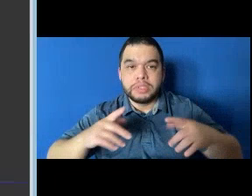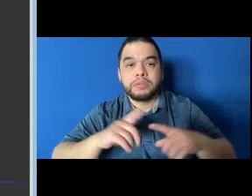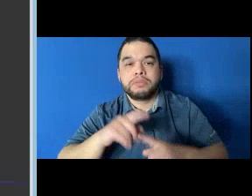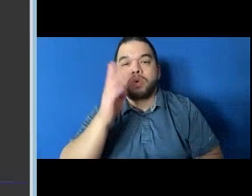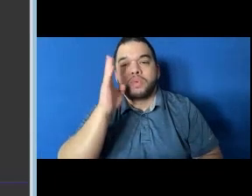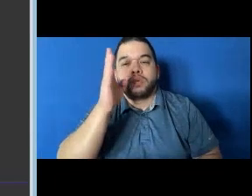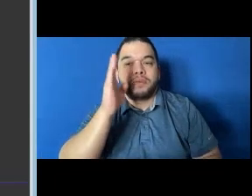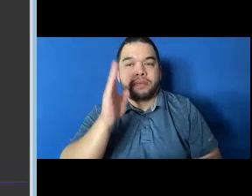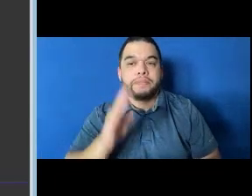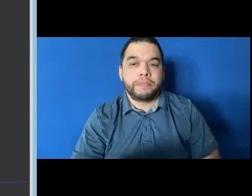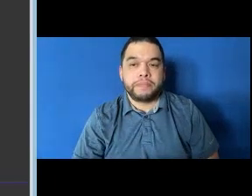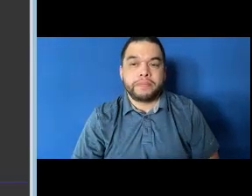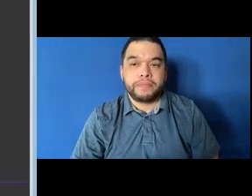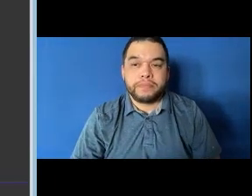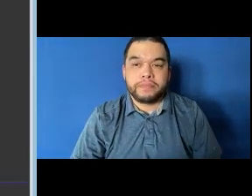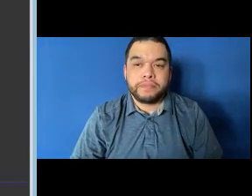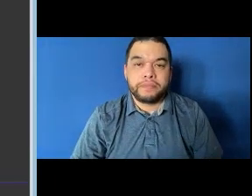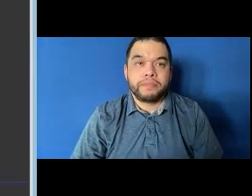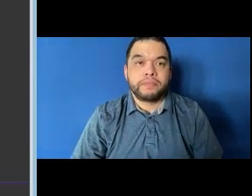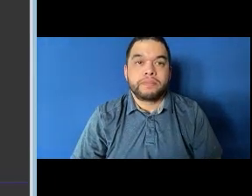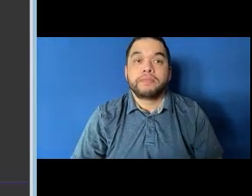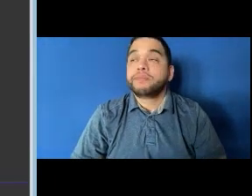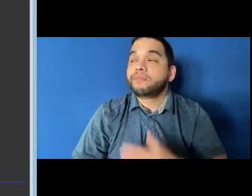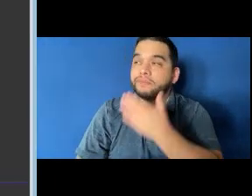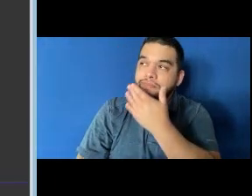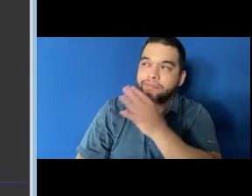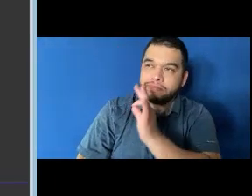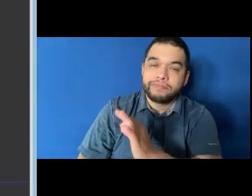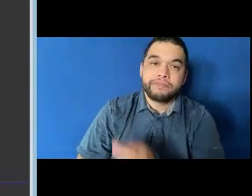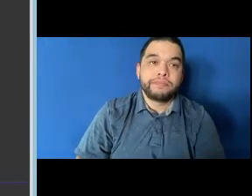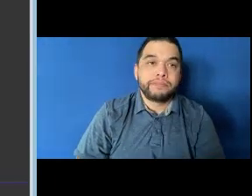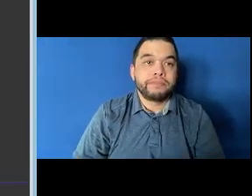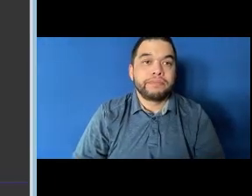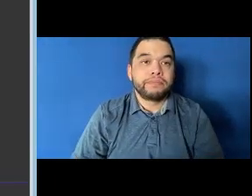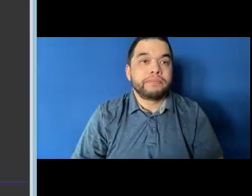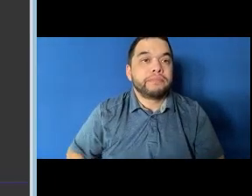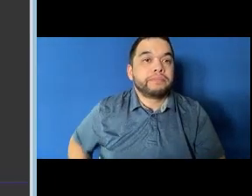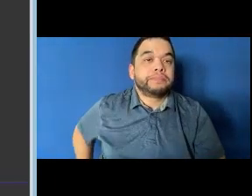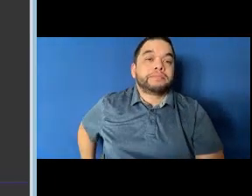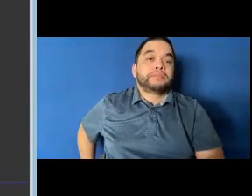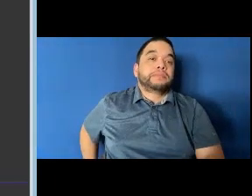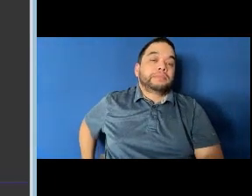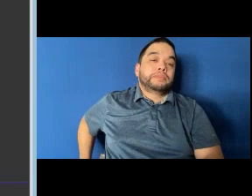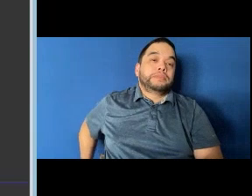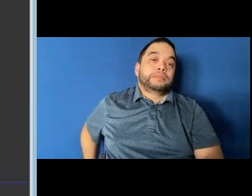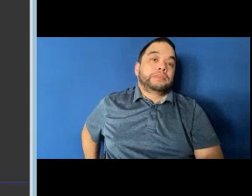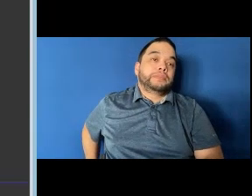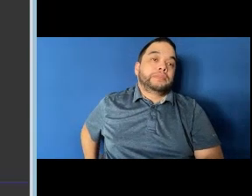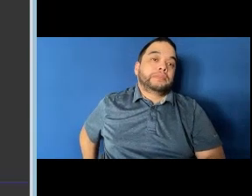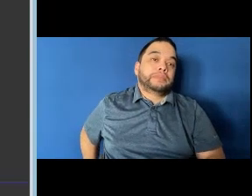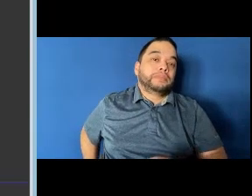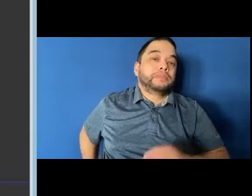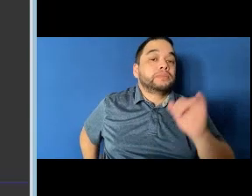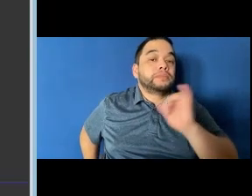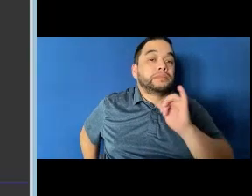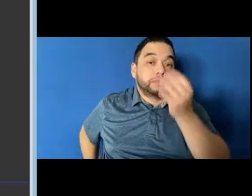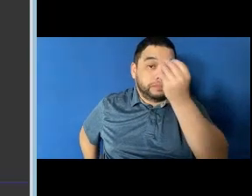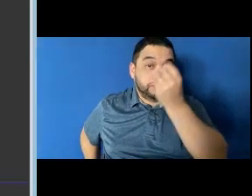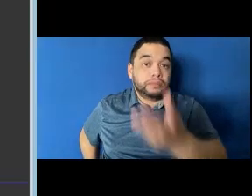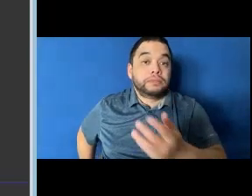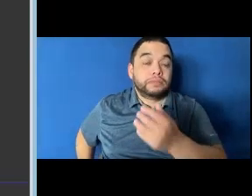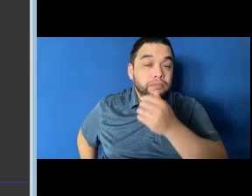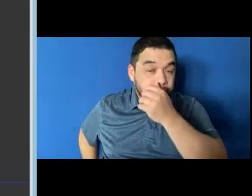present. Gracias, Emanuel. Thank you, Quería Emmanuel. recalcar I wanted to que underline también or para highlight ver that más